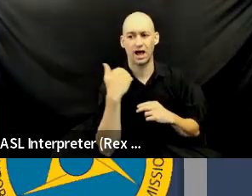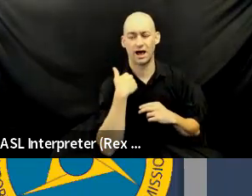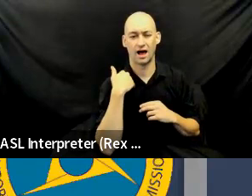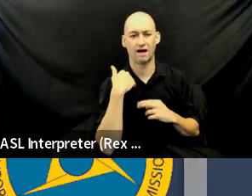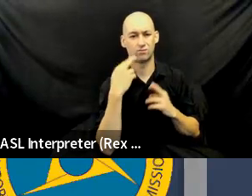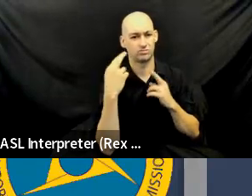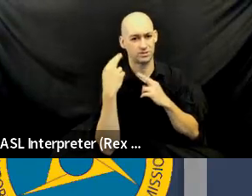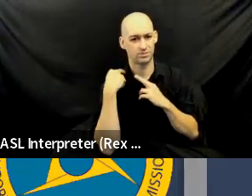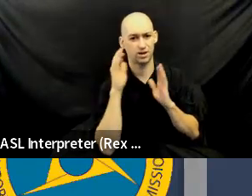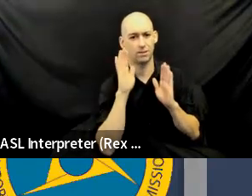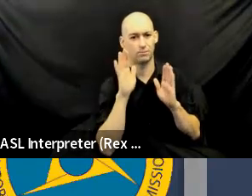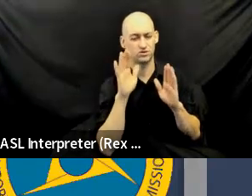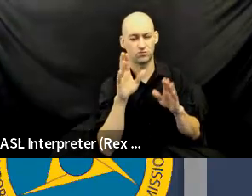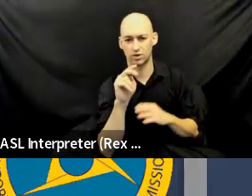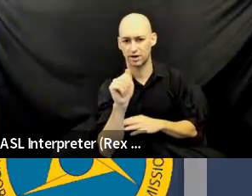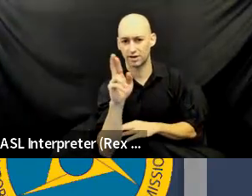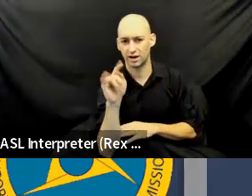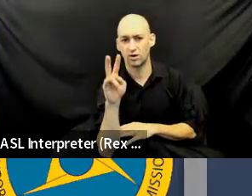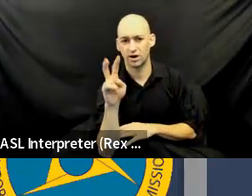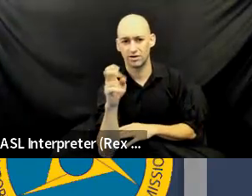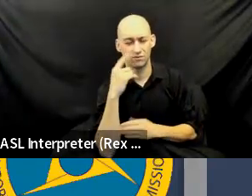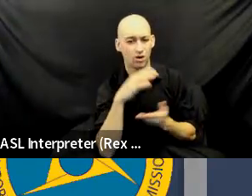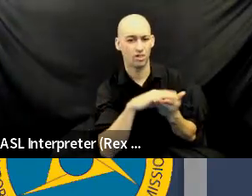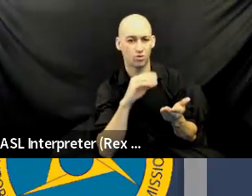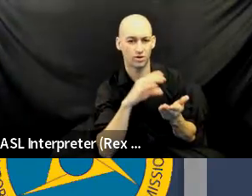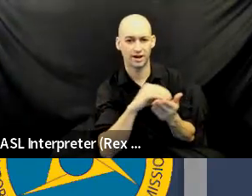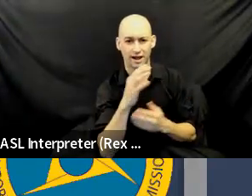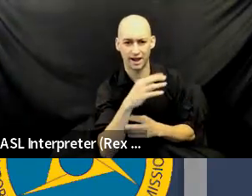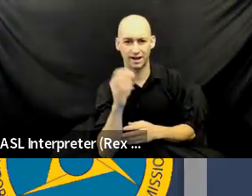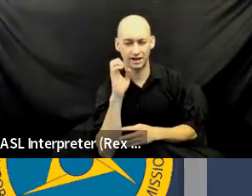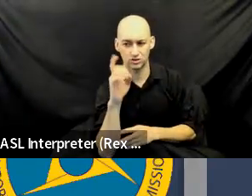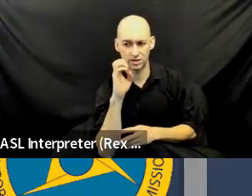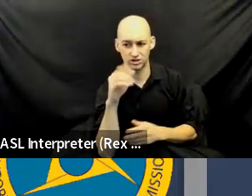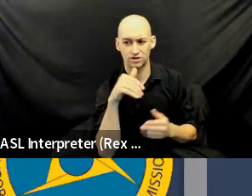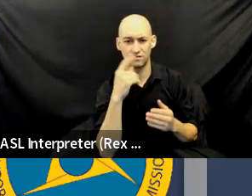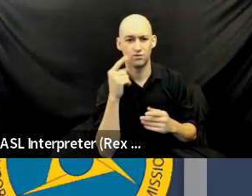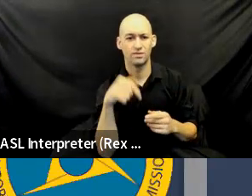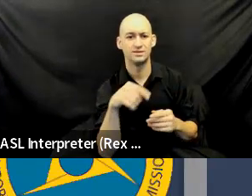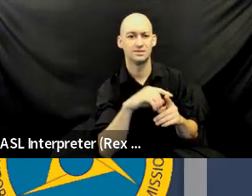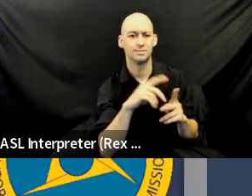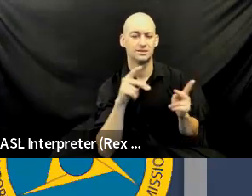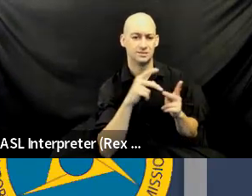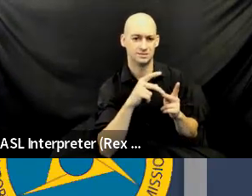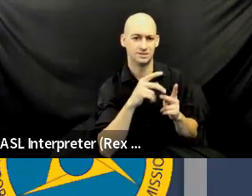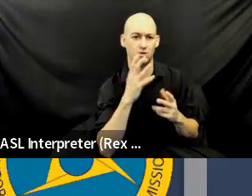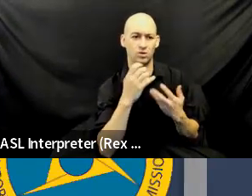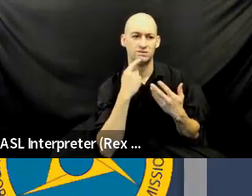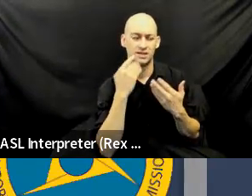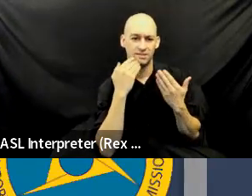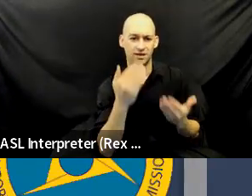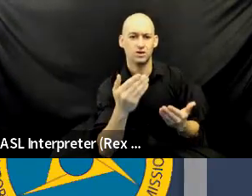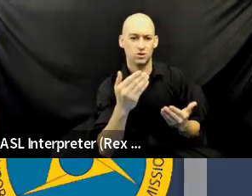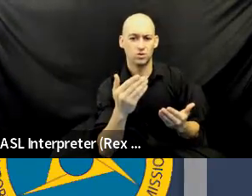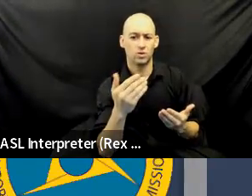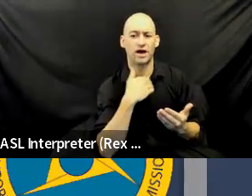to push forward the narrative for learning and education in these spaces. So I just wanted to thank you, and at the same time, just say we have a